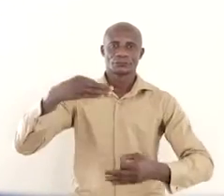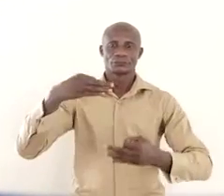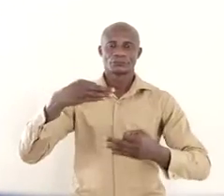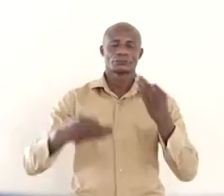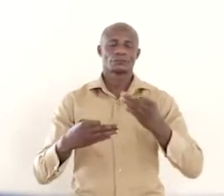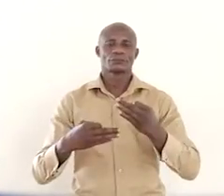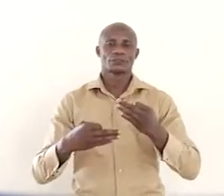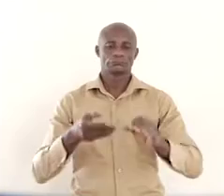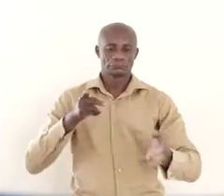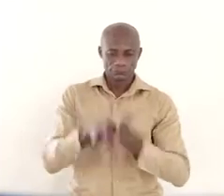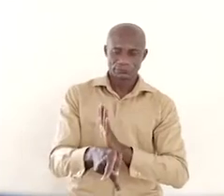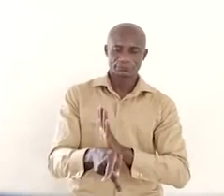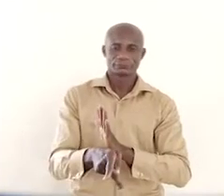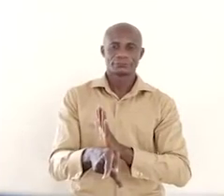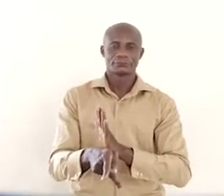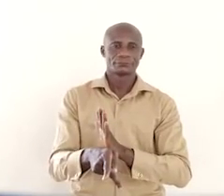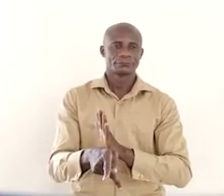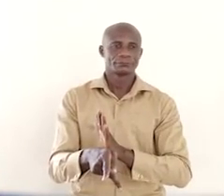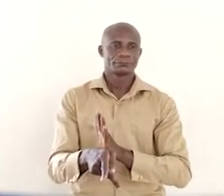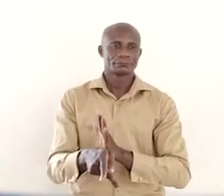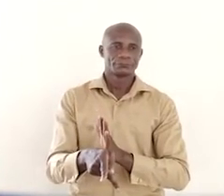judicial murder